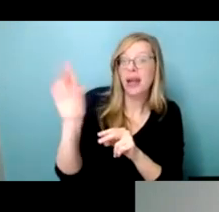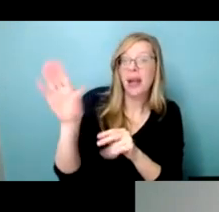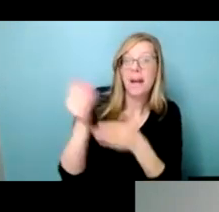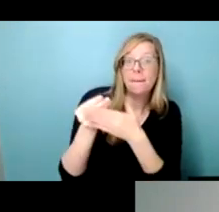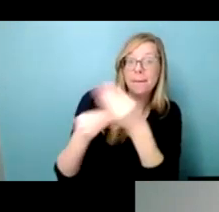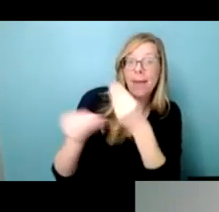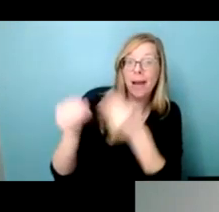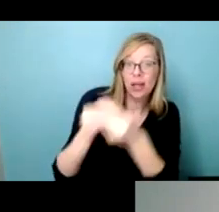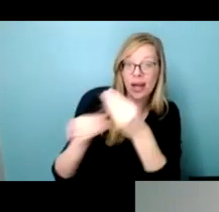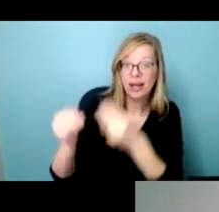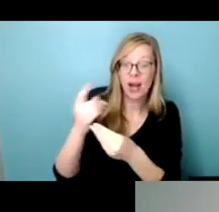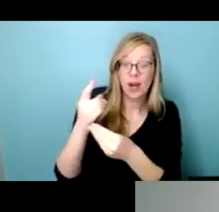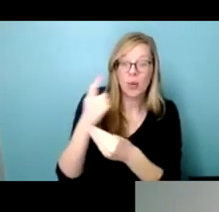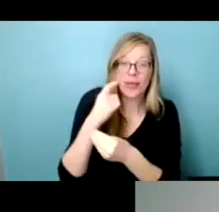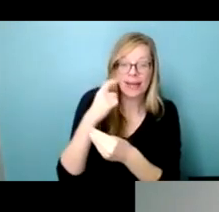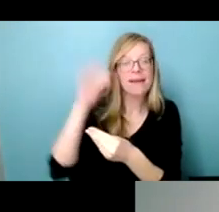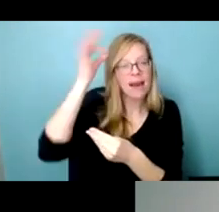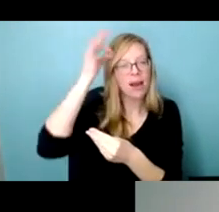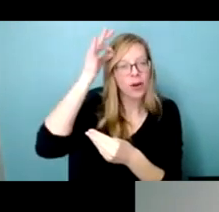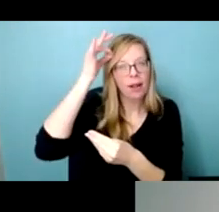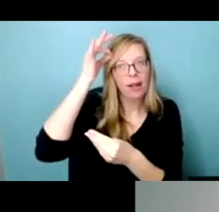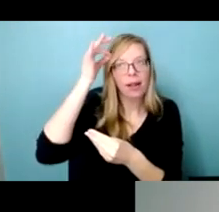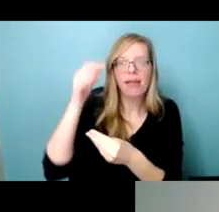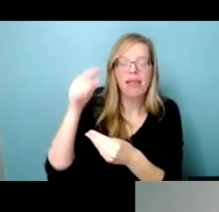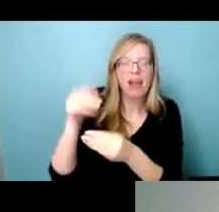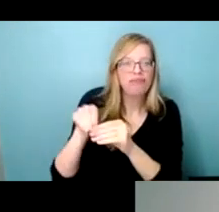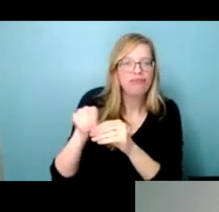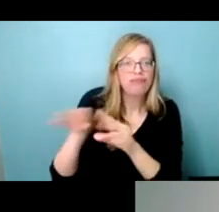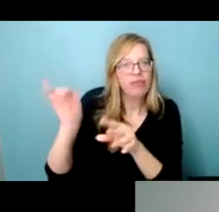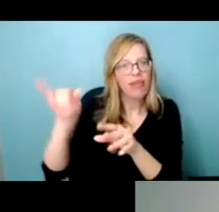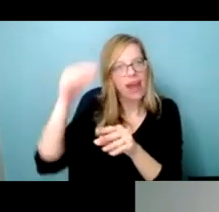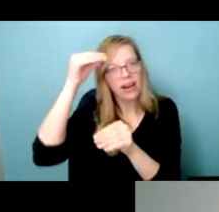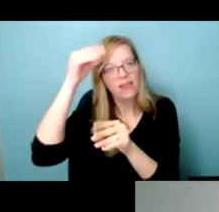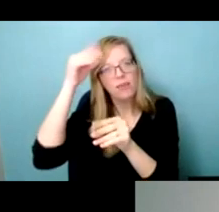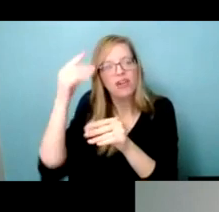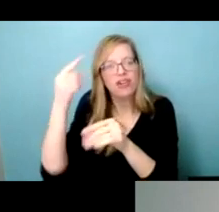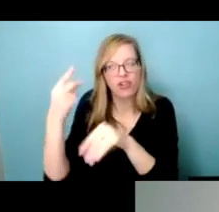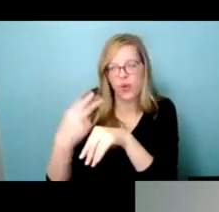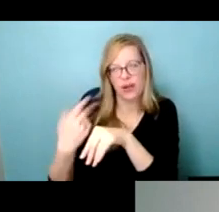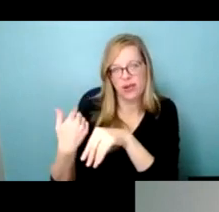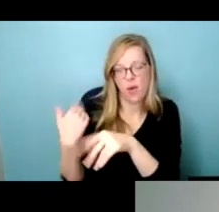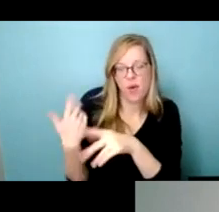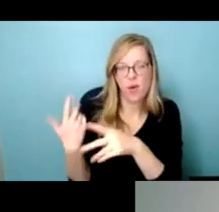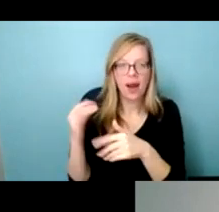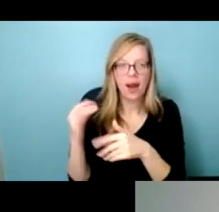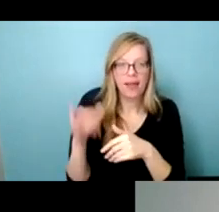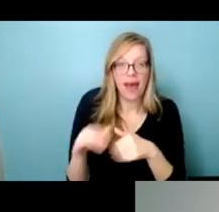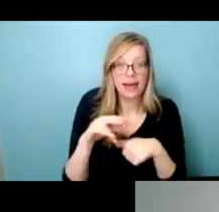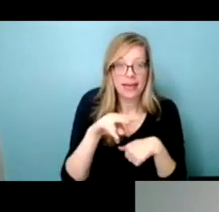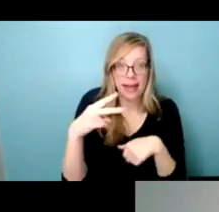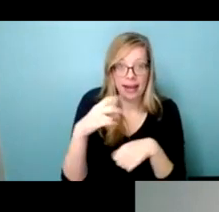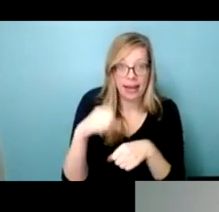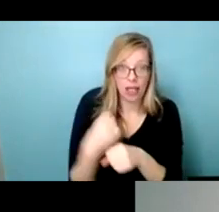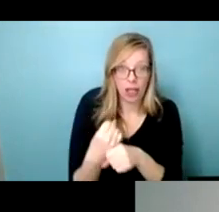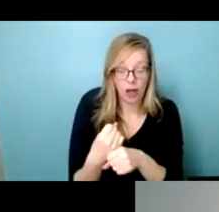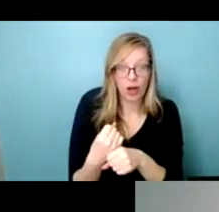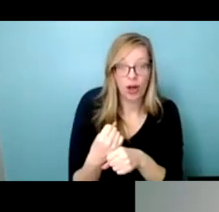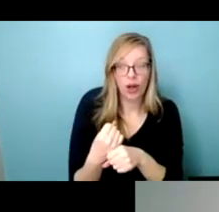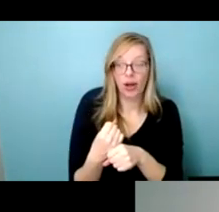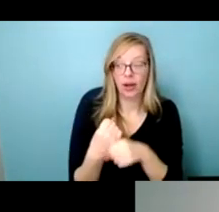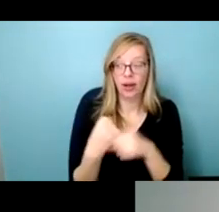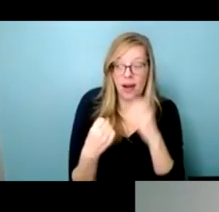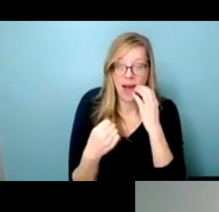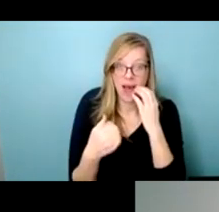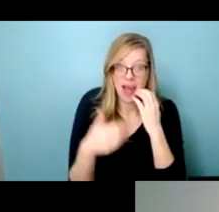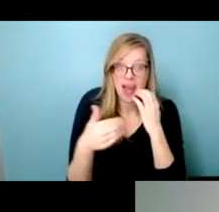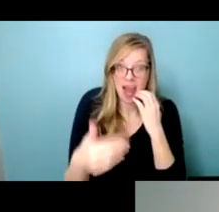that were released by the federal government a couple of days ago, and year two, the second year, the next fiscal year, is going to be